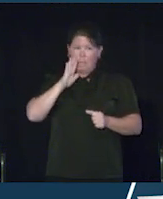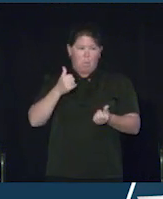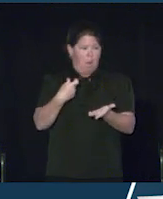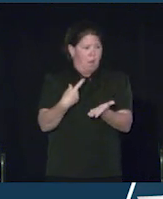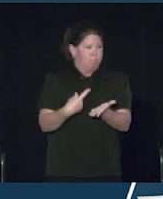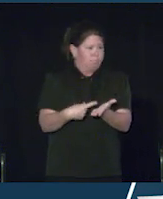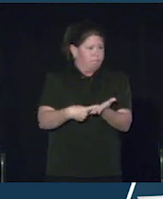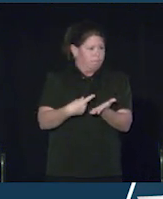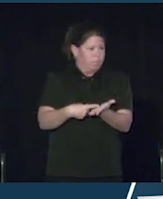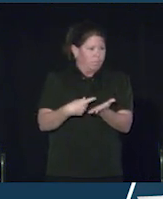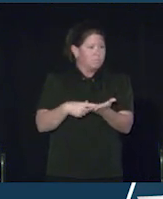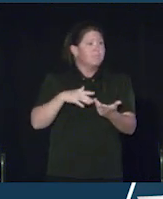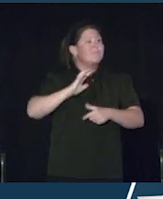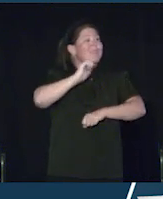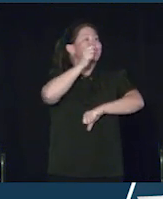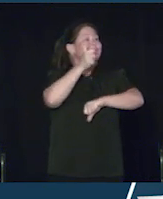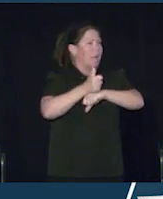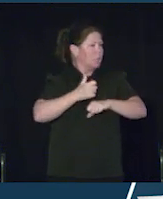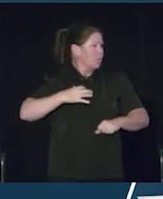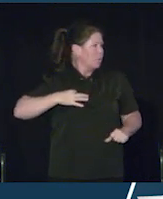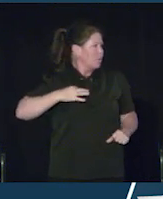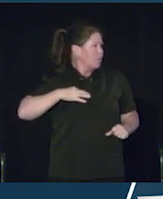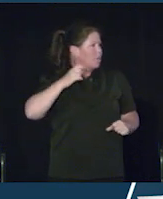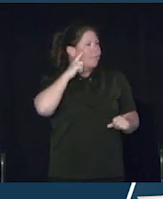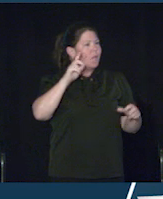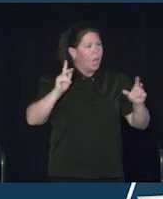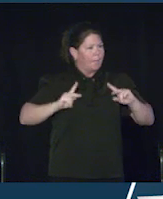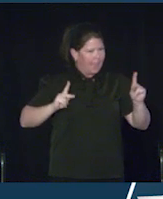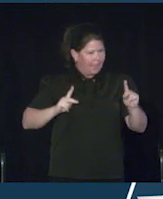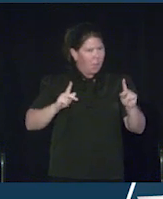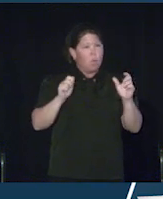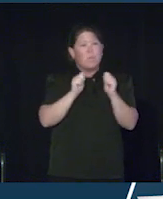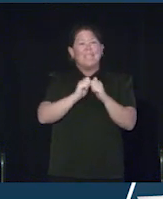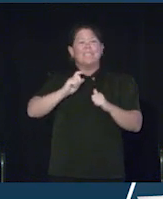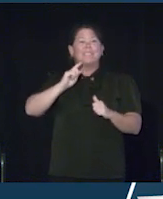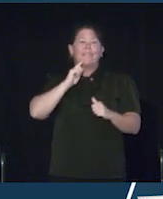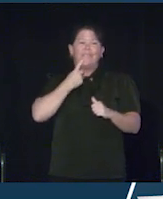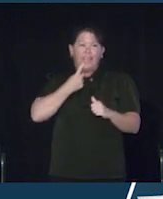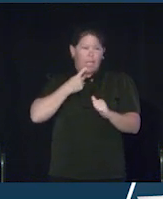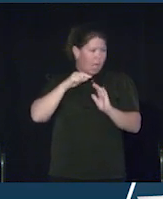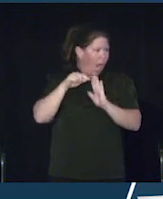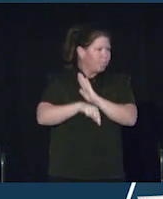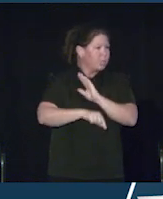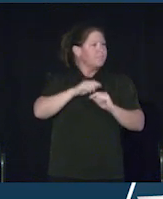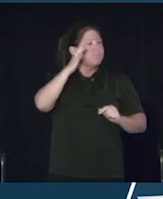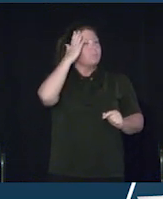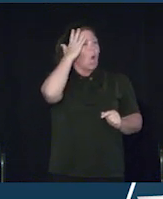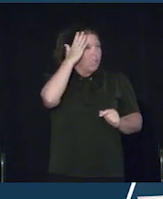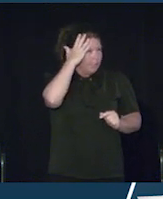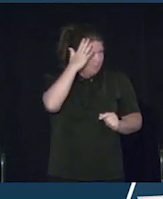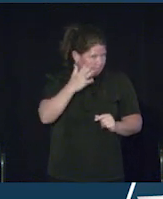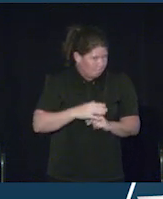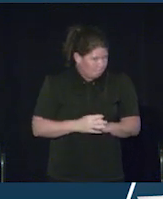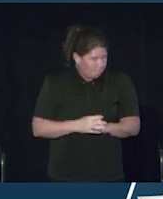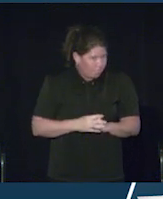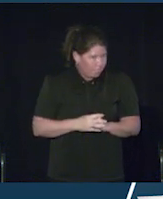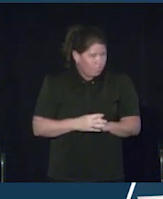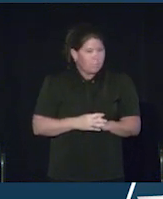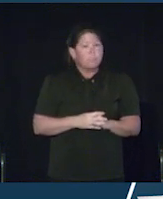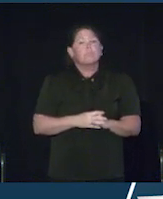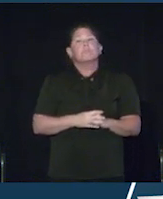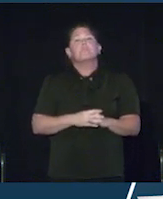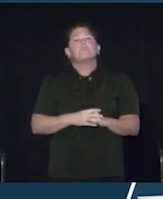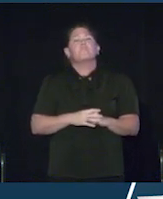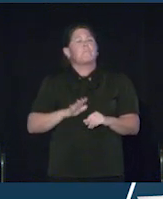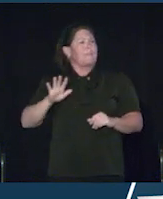establishing eligibility for individuals with severe forms of autism. What we're going to be looking at is a